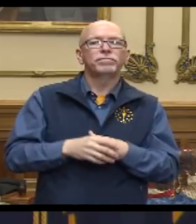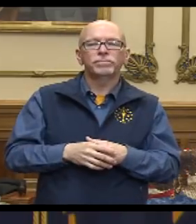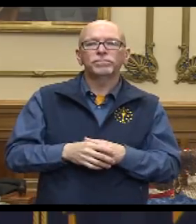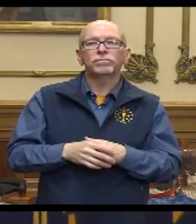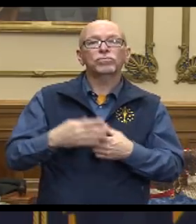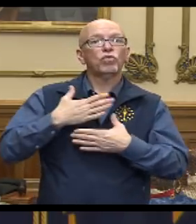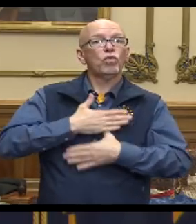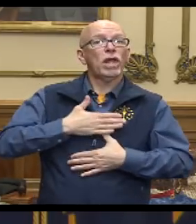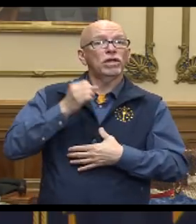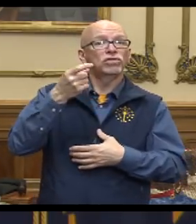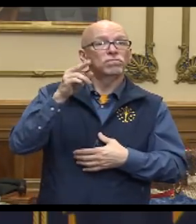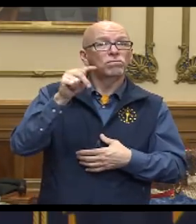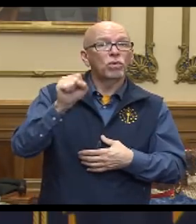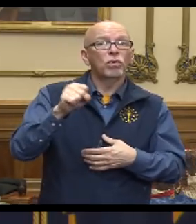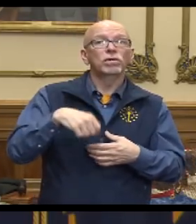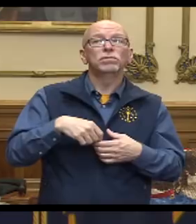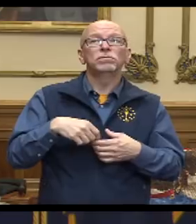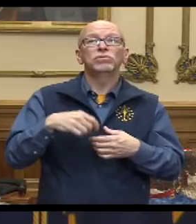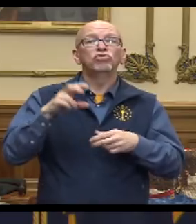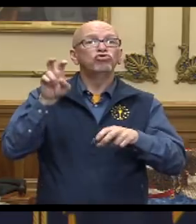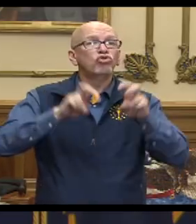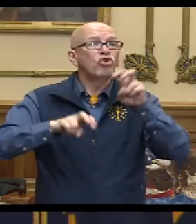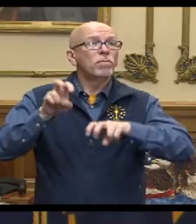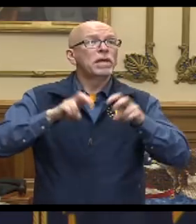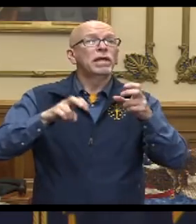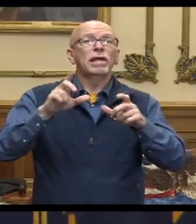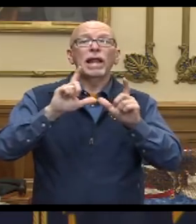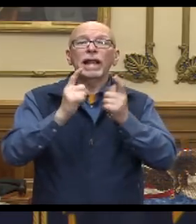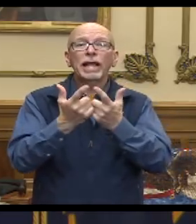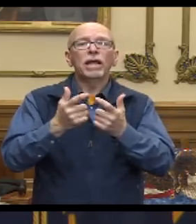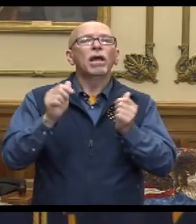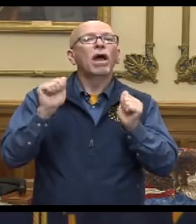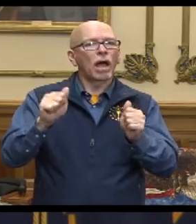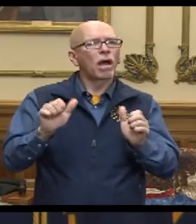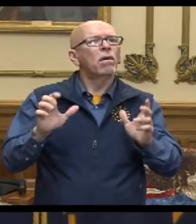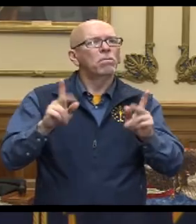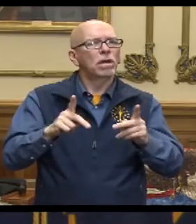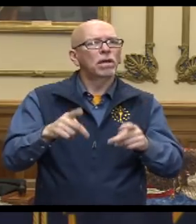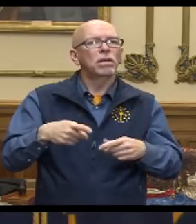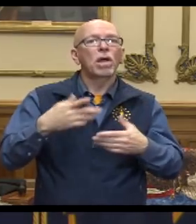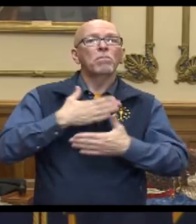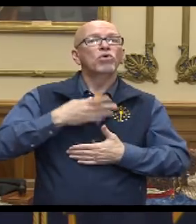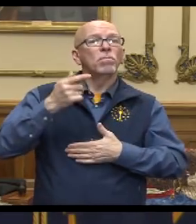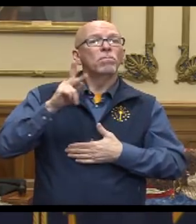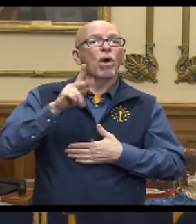Recreational sports and leagues and tournaments may resume. And amusement parks,